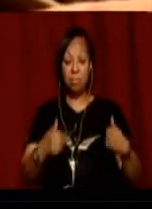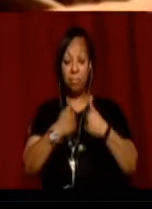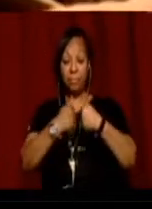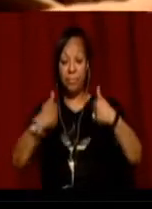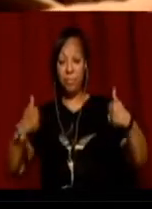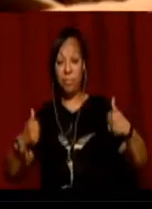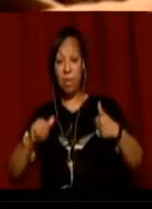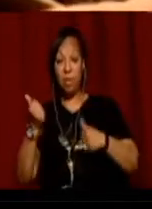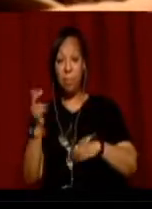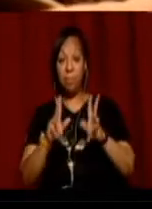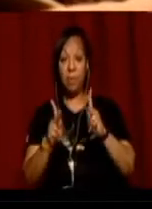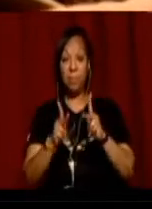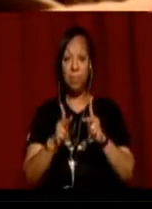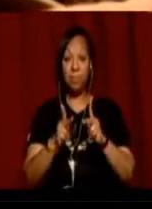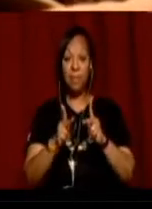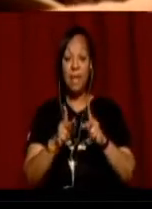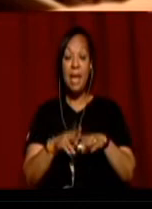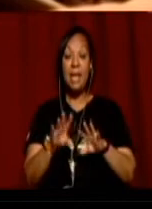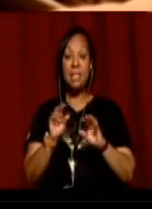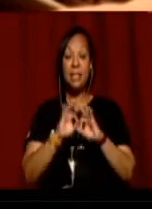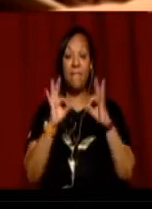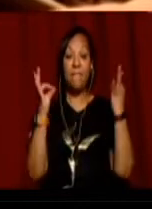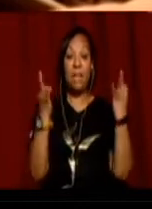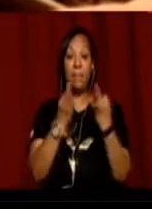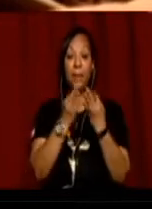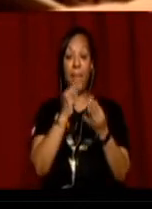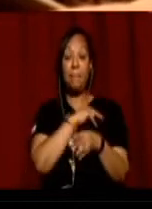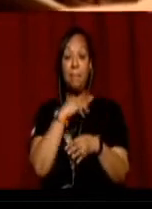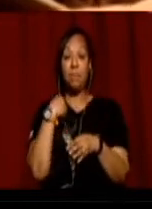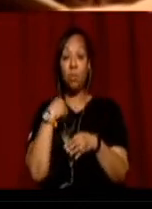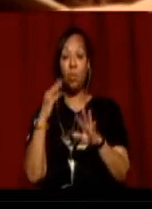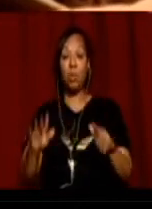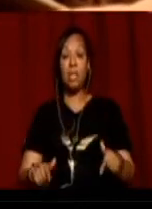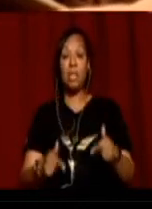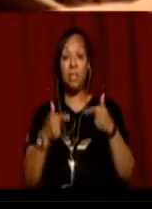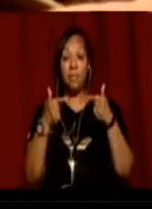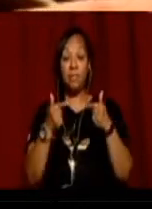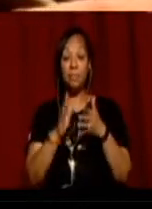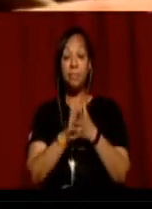from others except your immediate family members or people you live with.